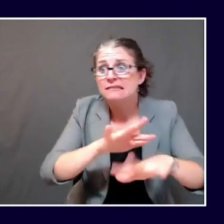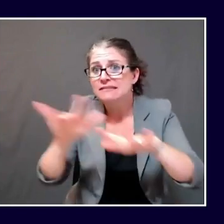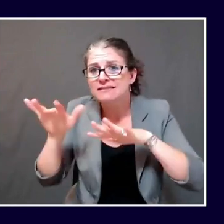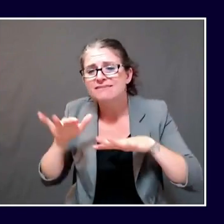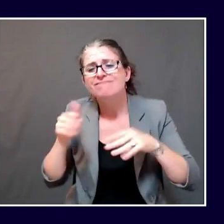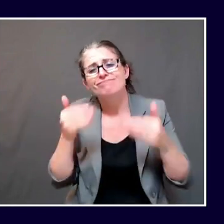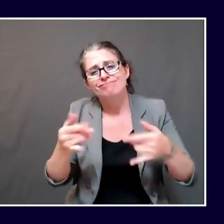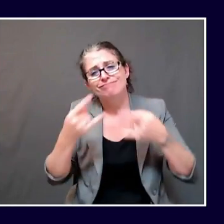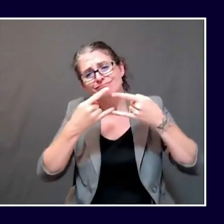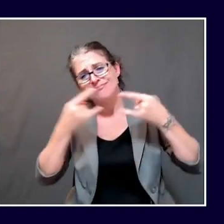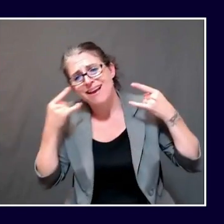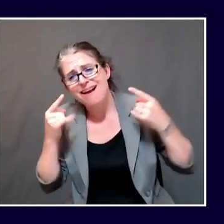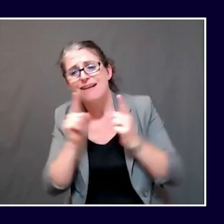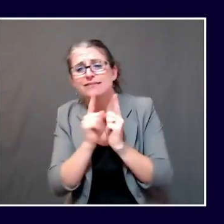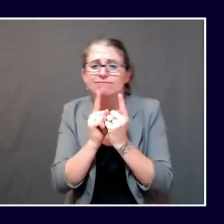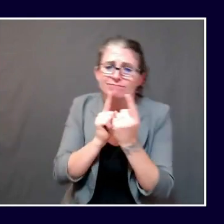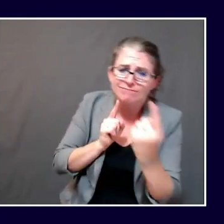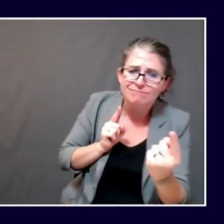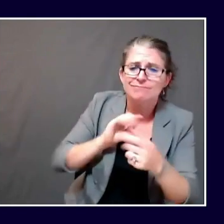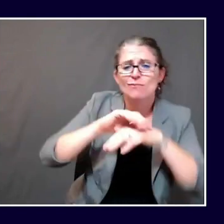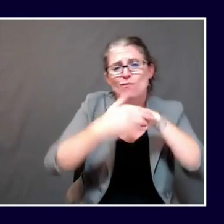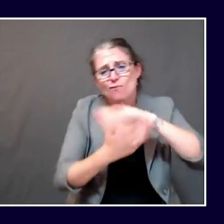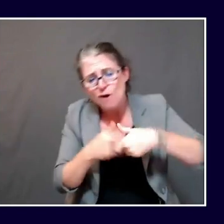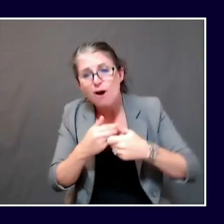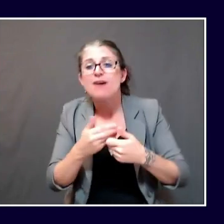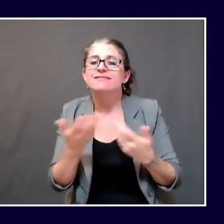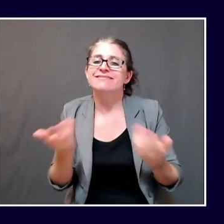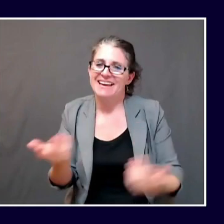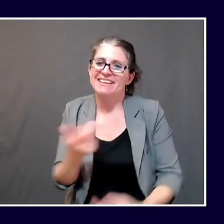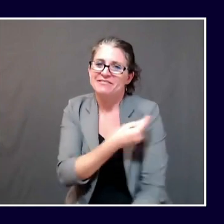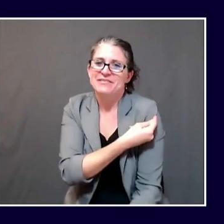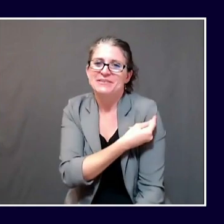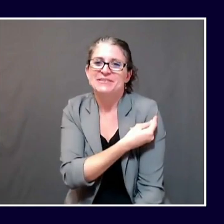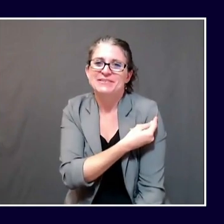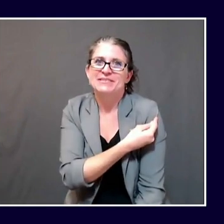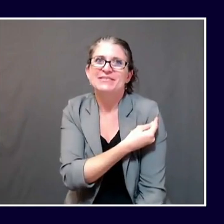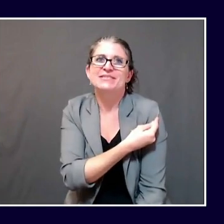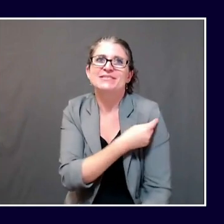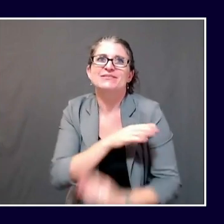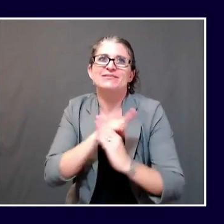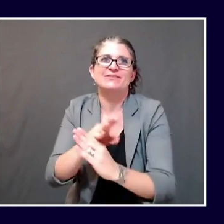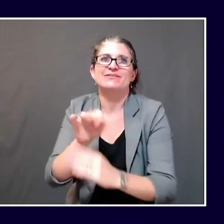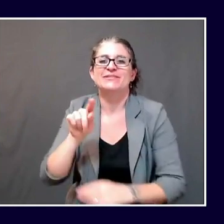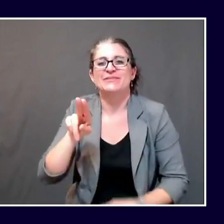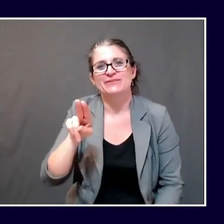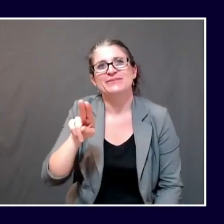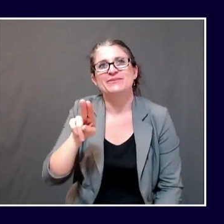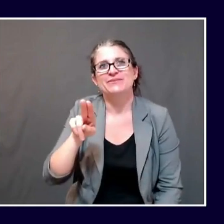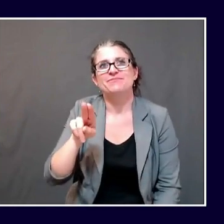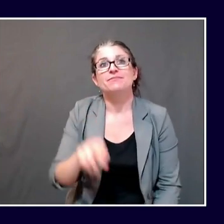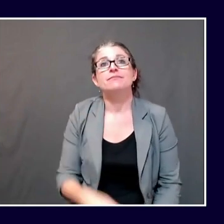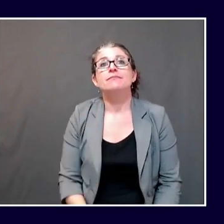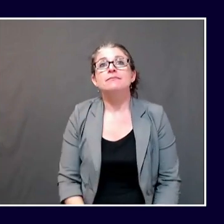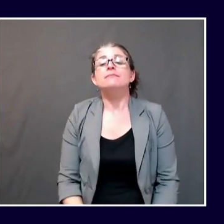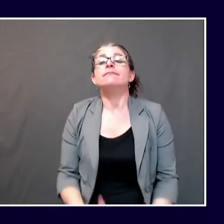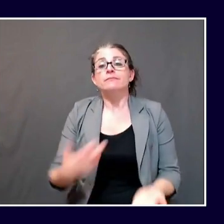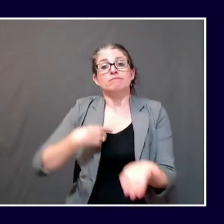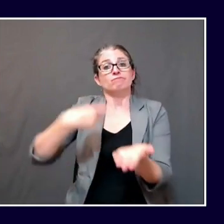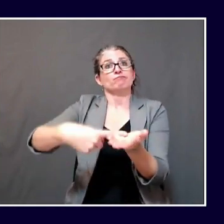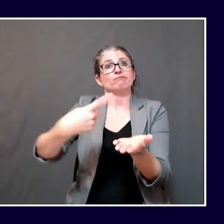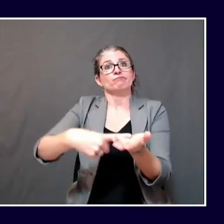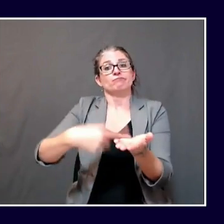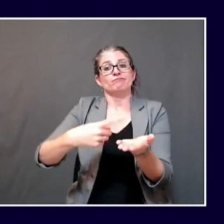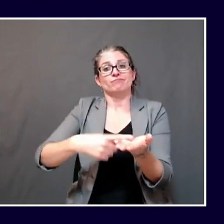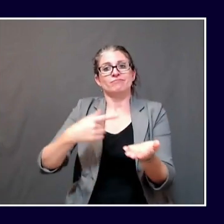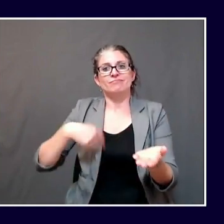to keep that bubble that we've all talked about as impenetrable as possible as we go into the winter months.